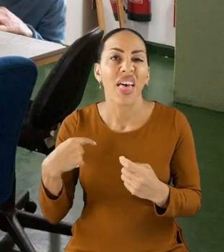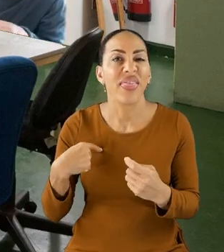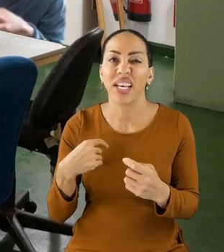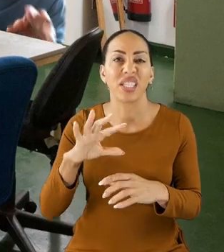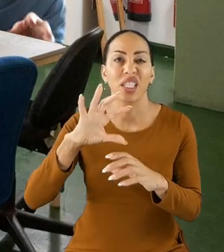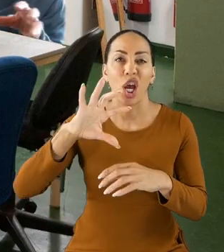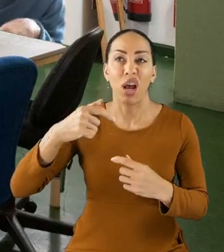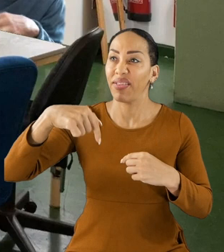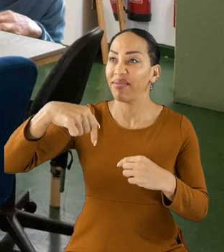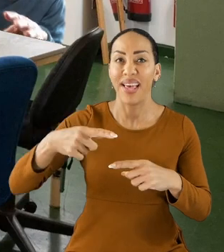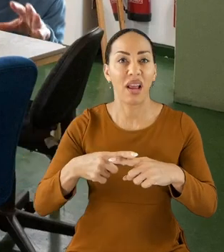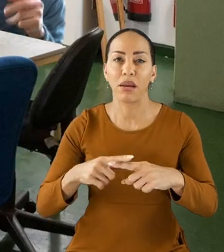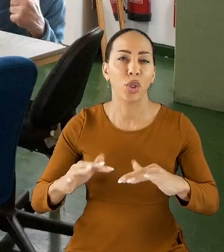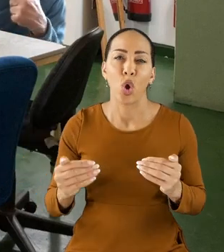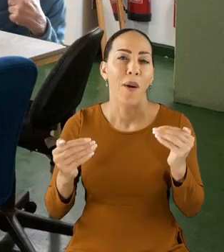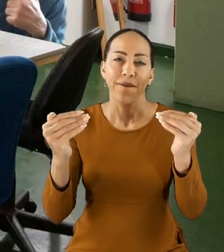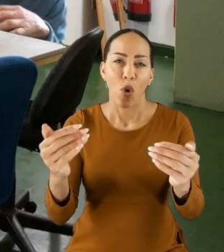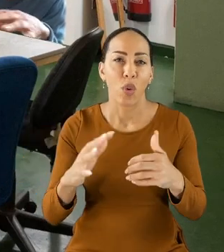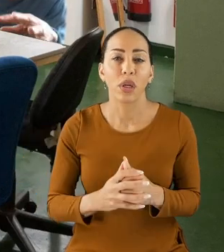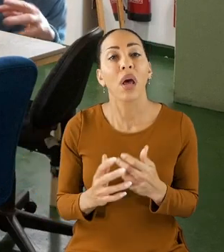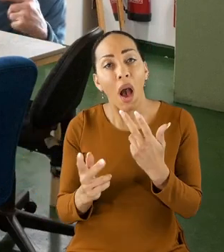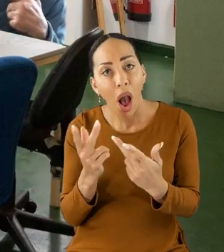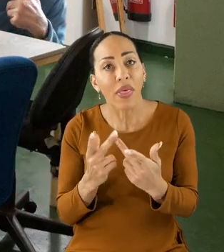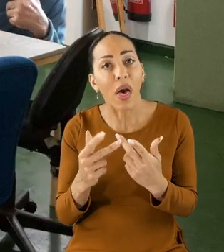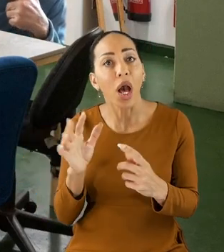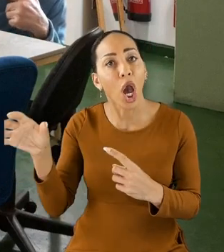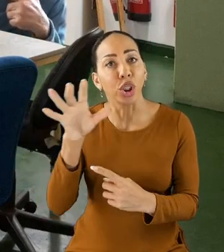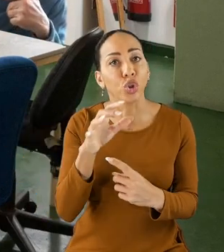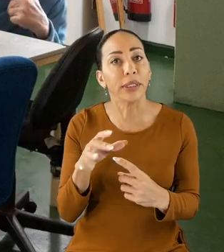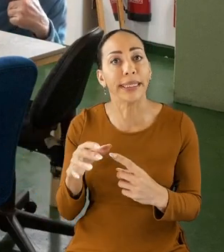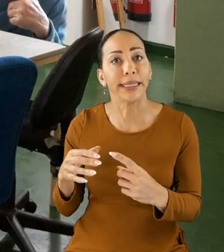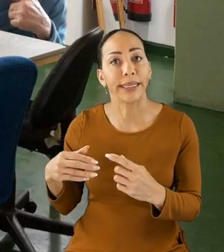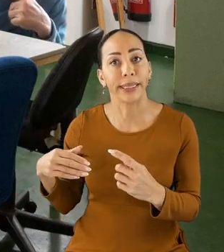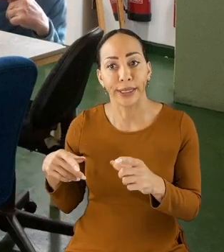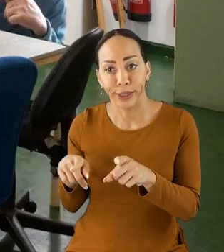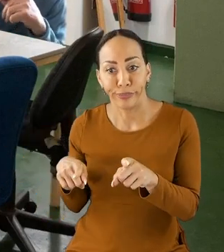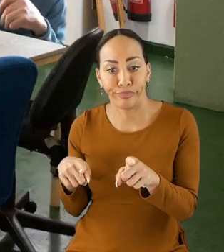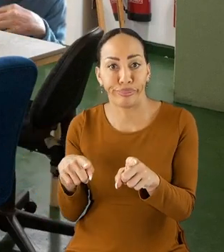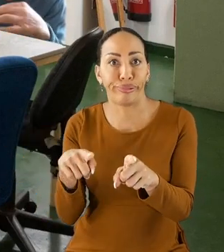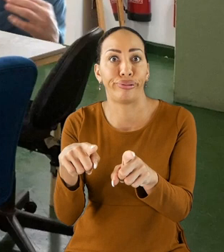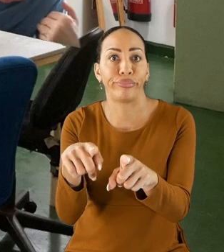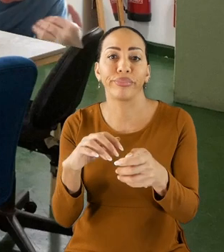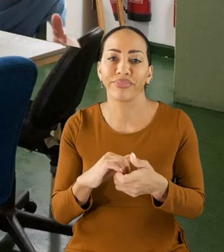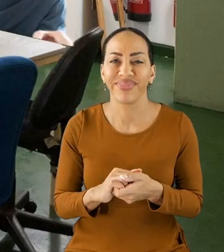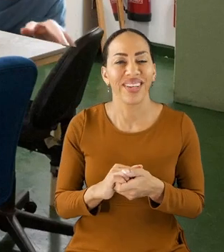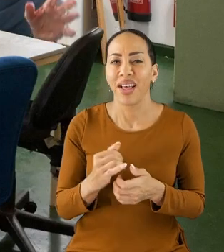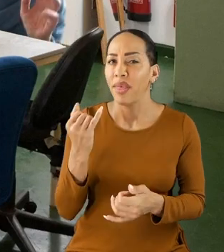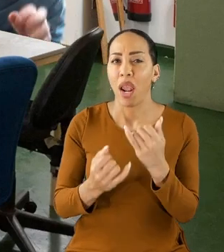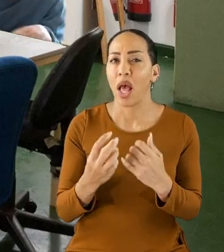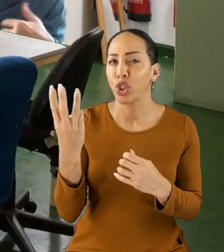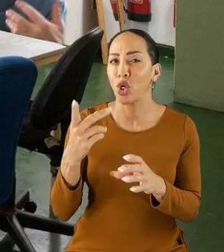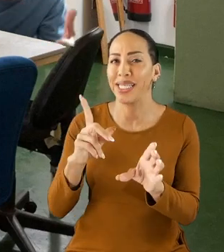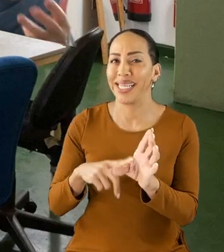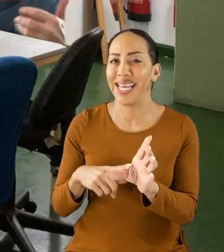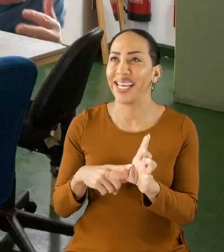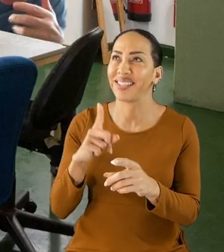in this country. Other parts of the world are going forward, but not as fast as they should be. But we're definitely under this, the last 13 years of